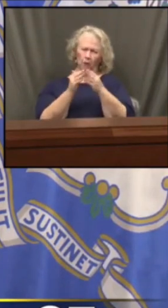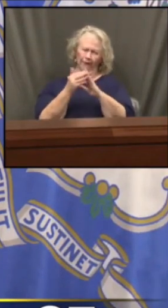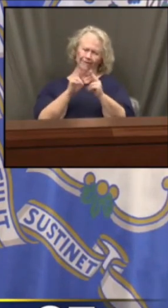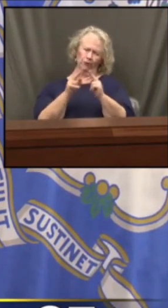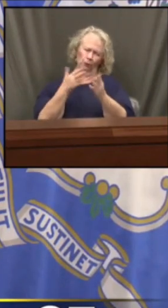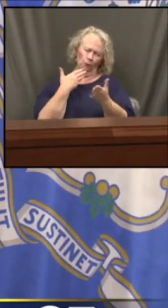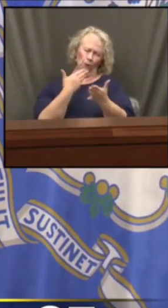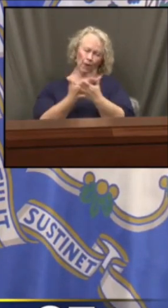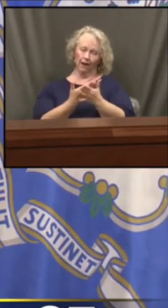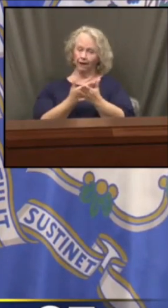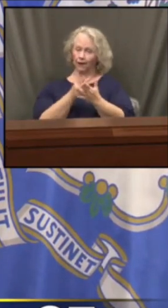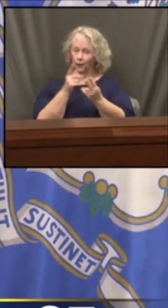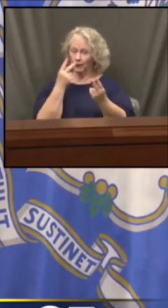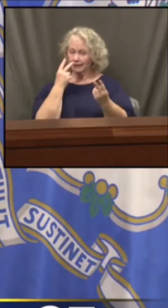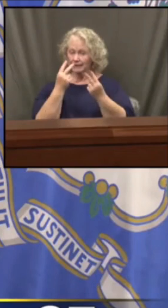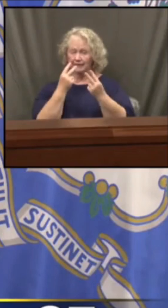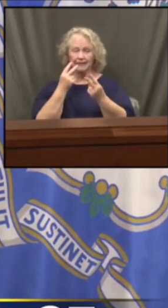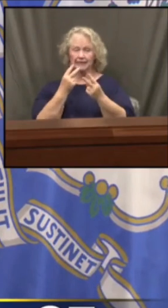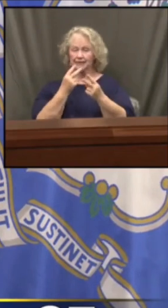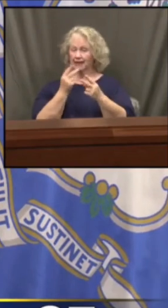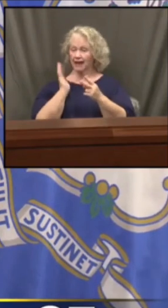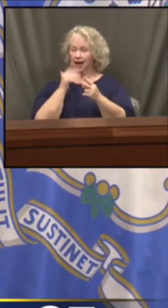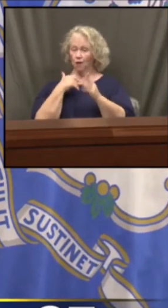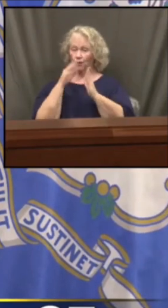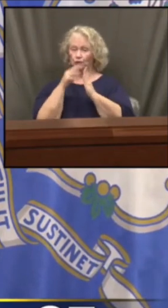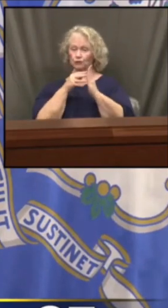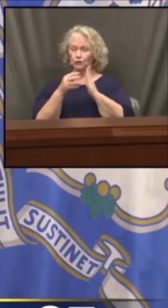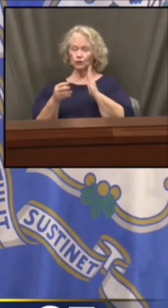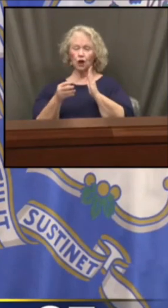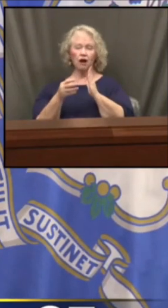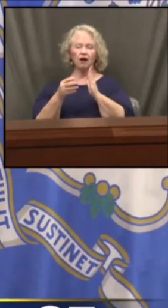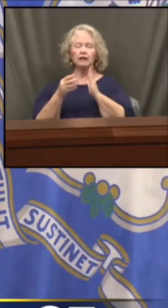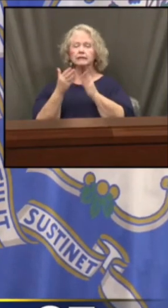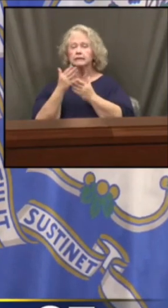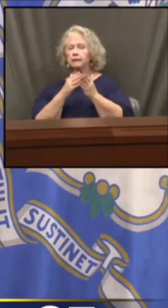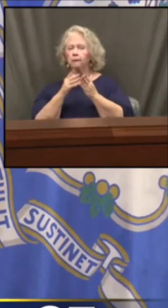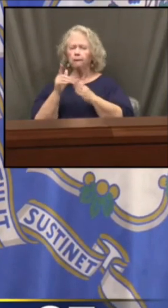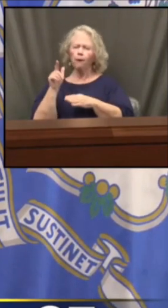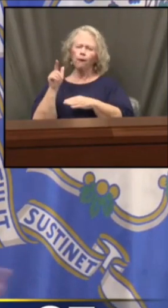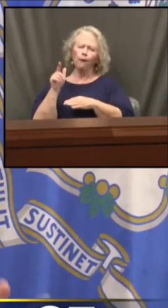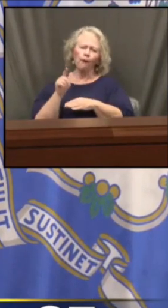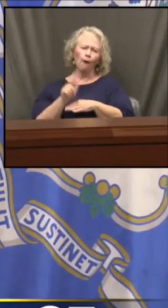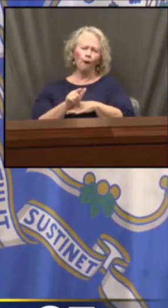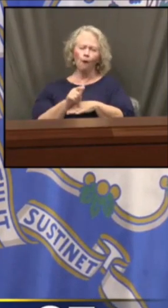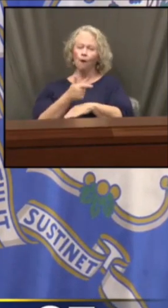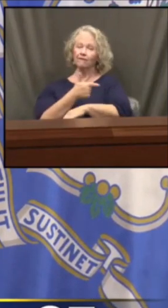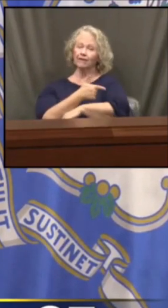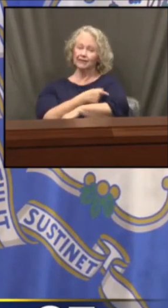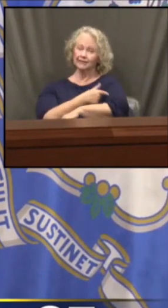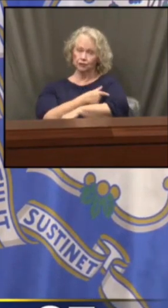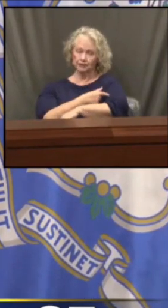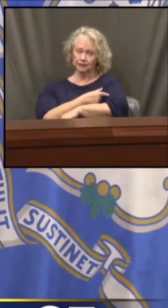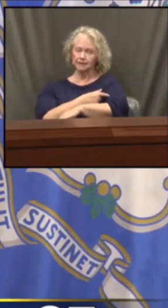well. As you can see from the previous chart, you know, we have some places that have low vaccination rates, and I think the mask mandate is